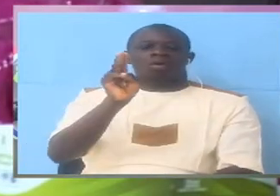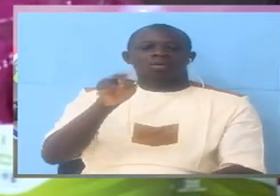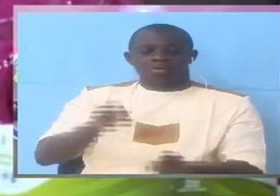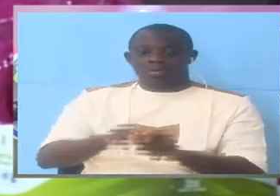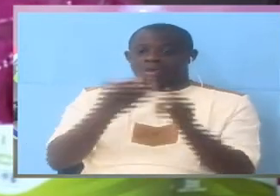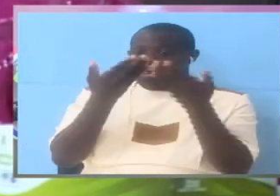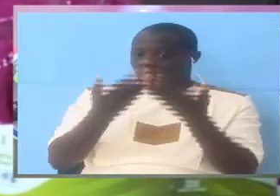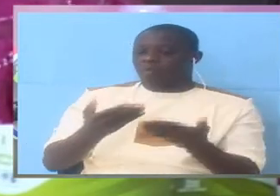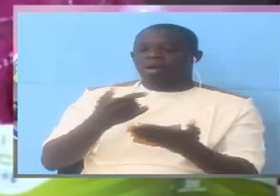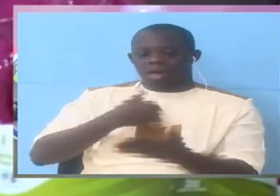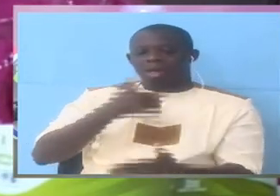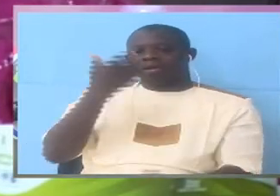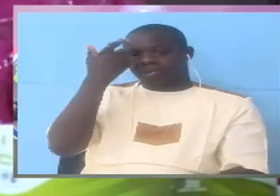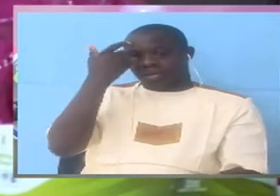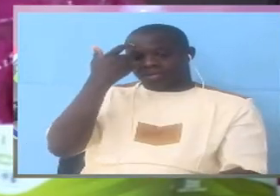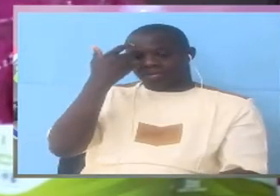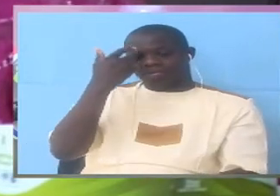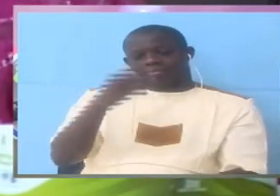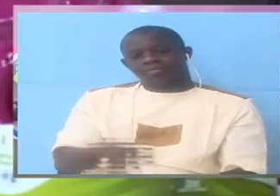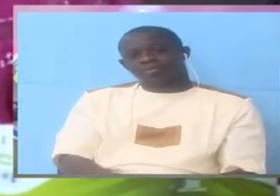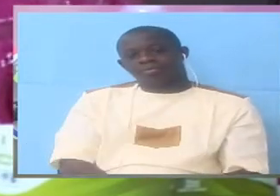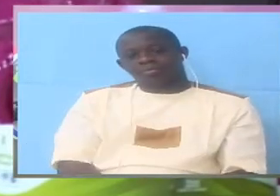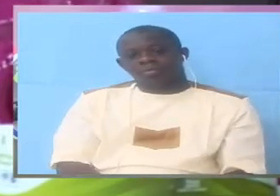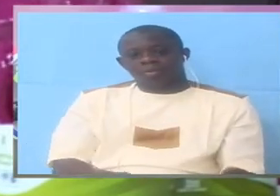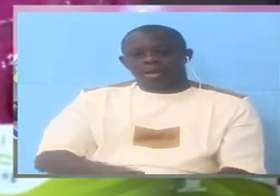No. I